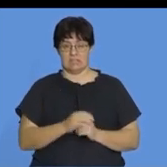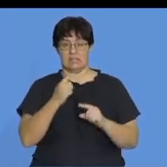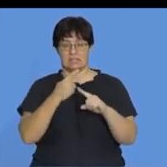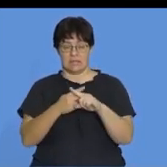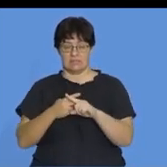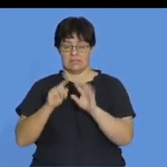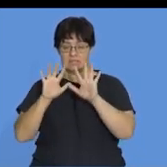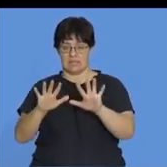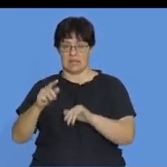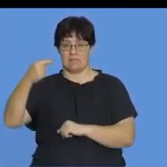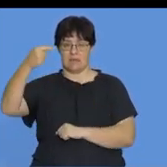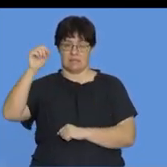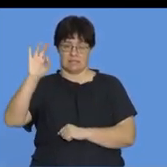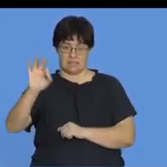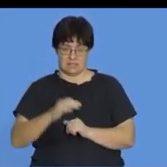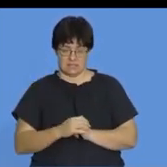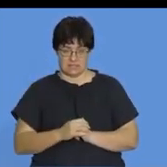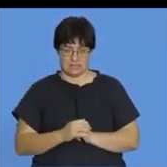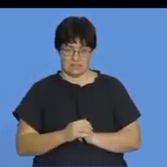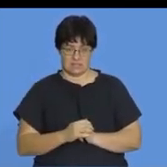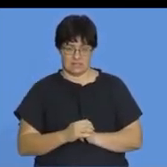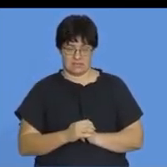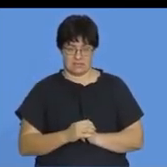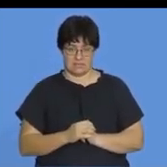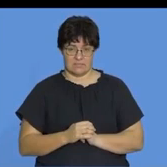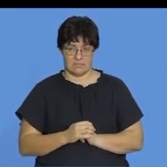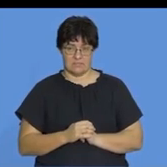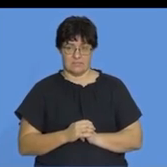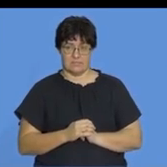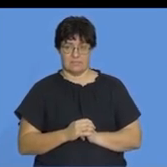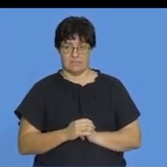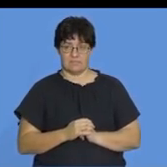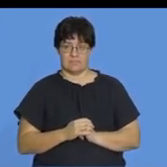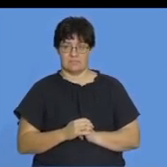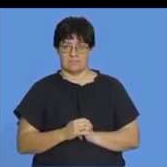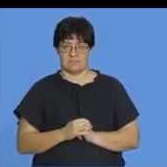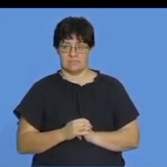500 multiplied by 10 exponent negative 3, okay?